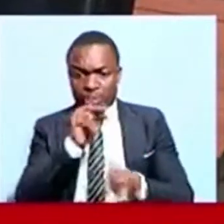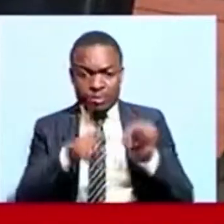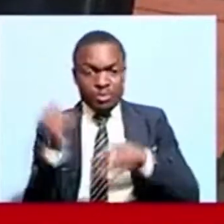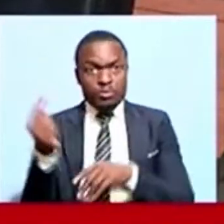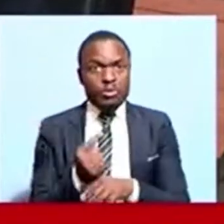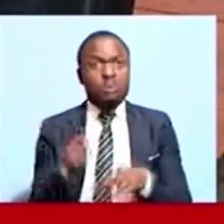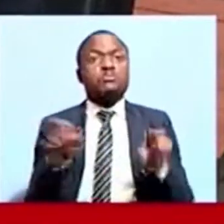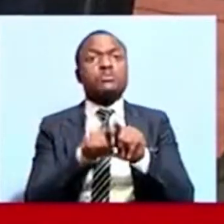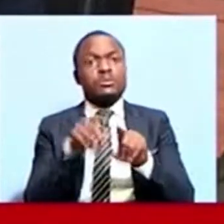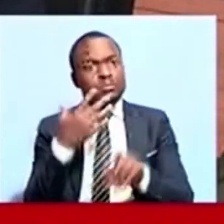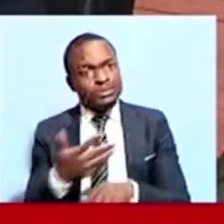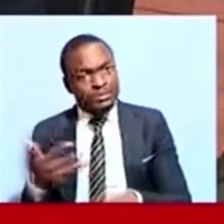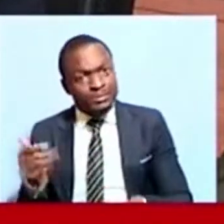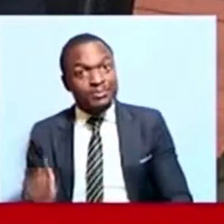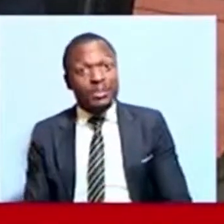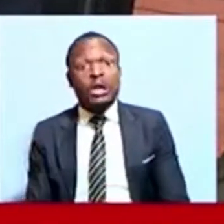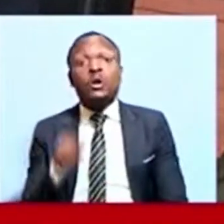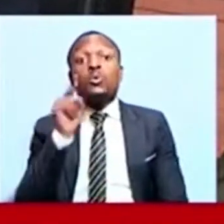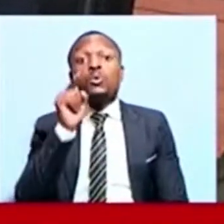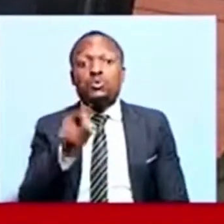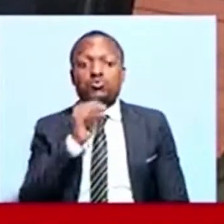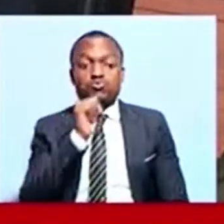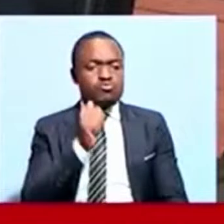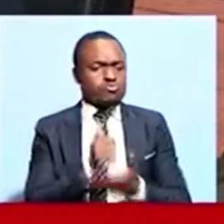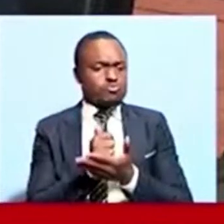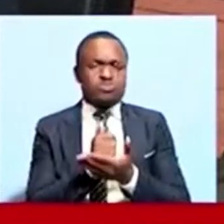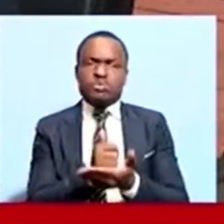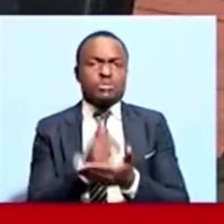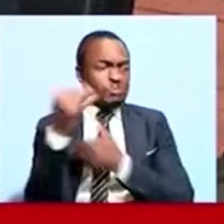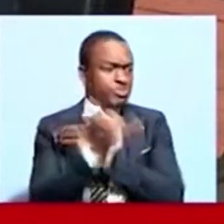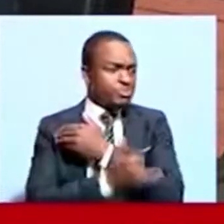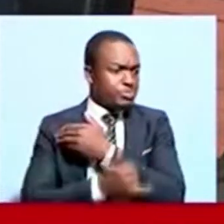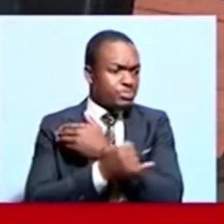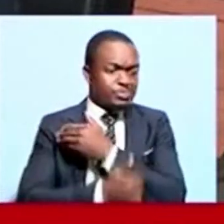it will be the same thing. You are not helping this country.